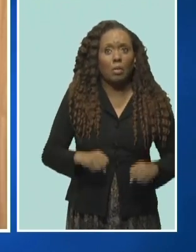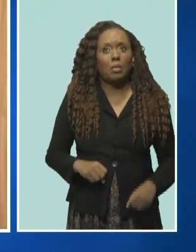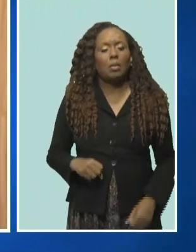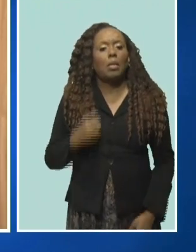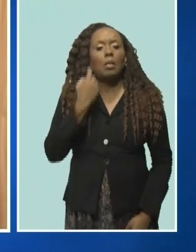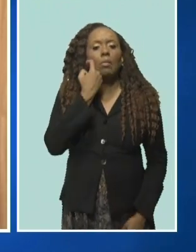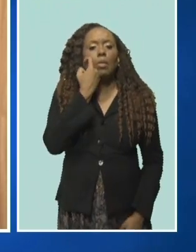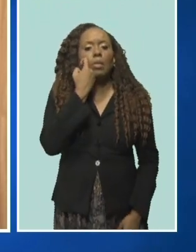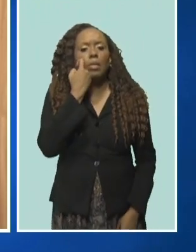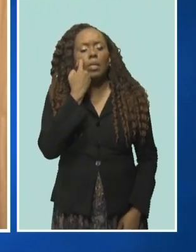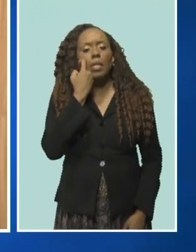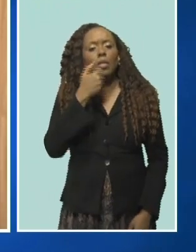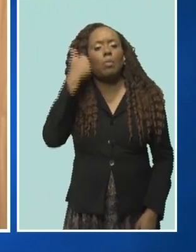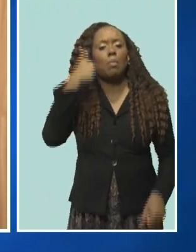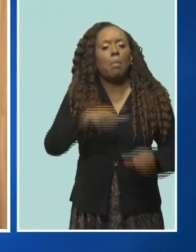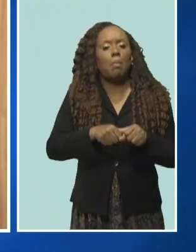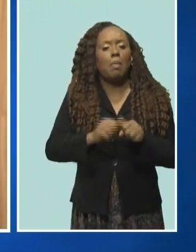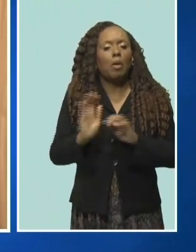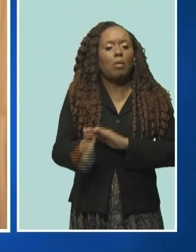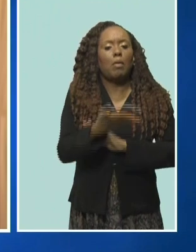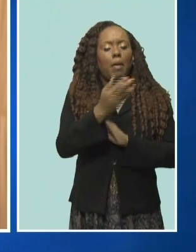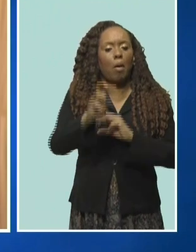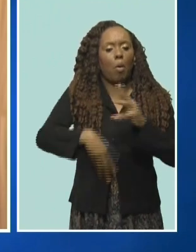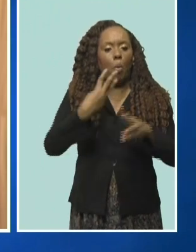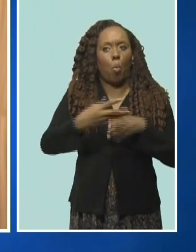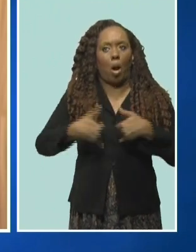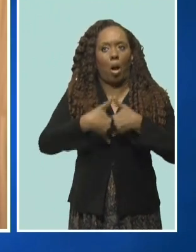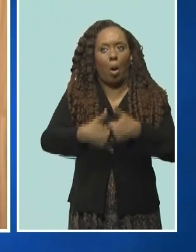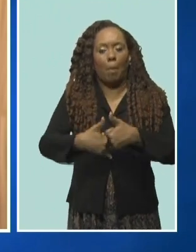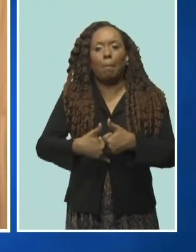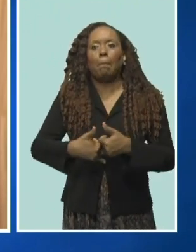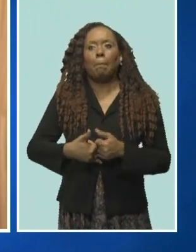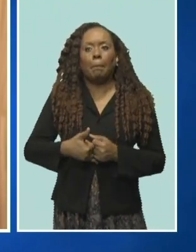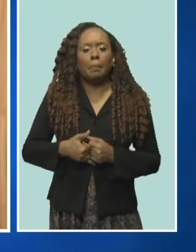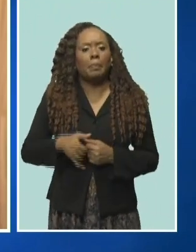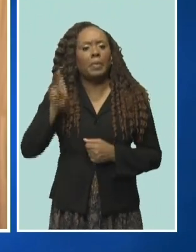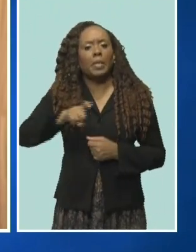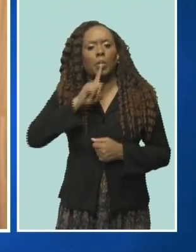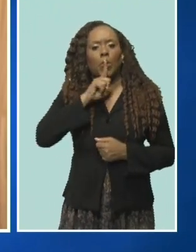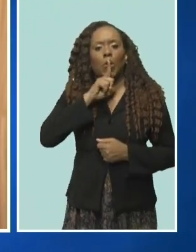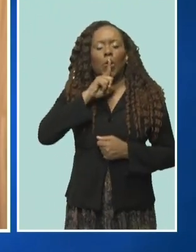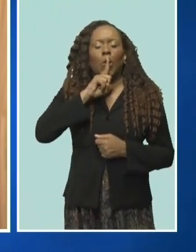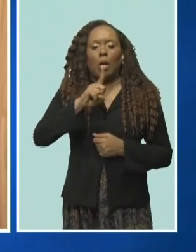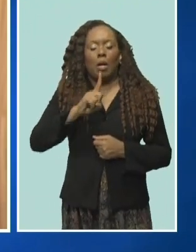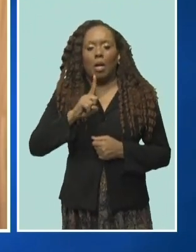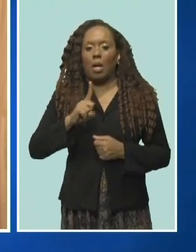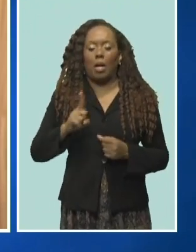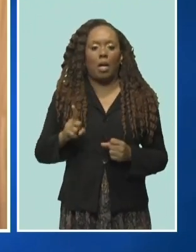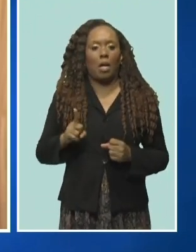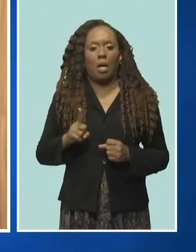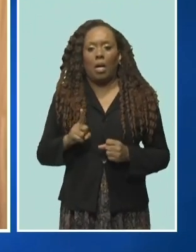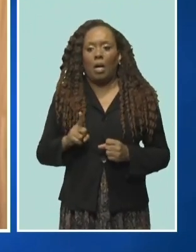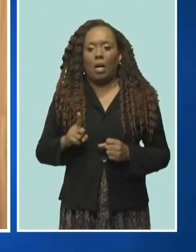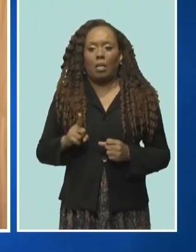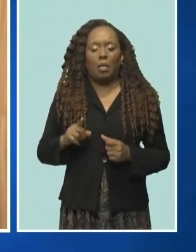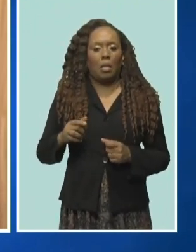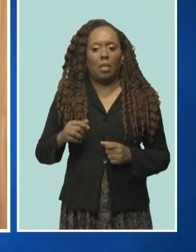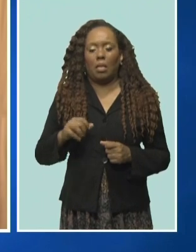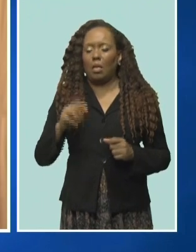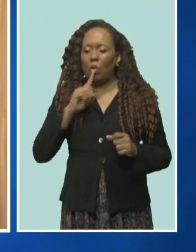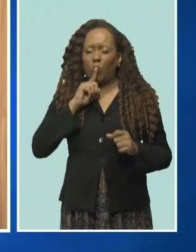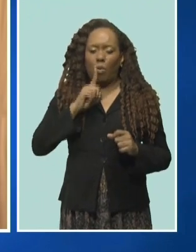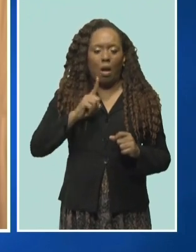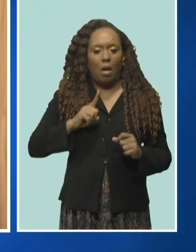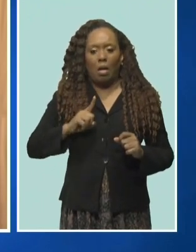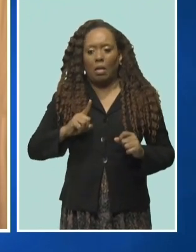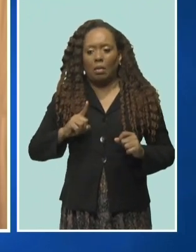recently in Cricket World Cup who were just here. They needed to be at their sharpest and their fittest physically and mentally in order to